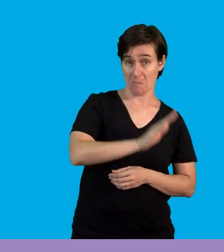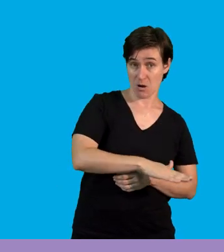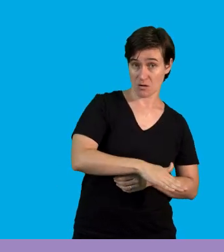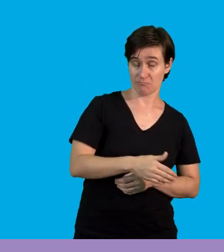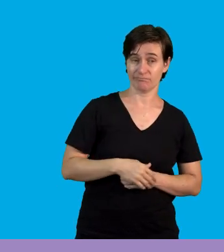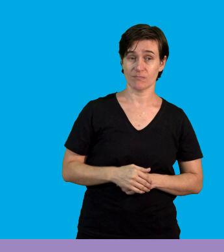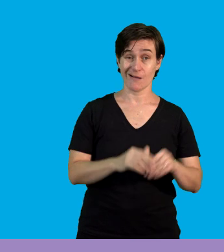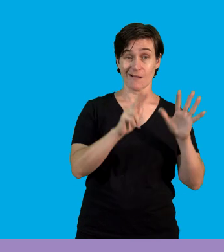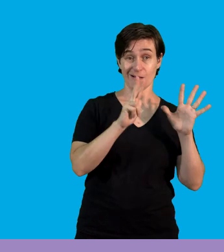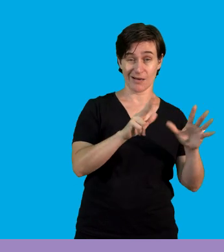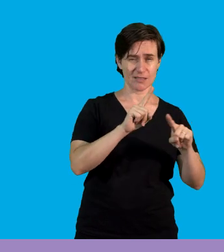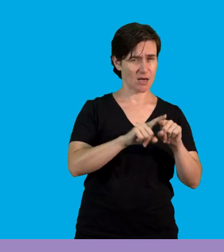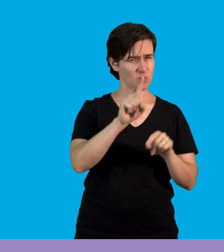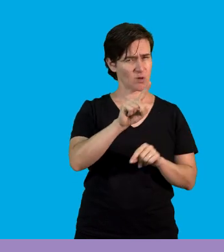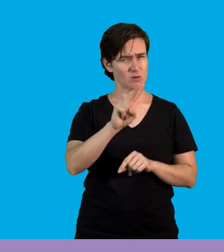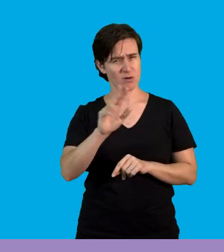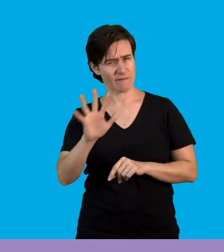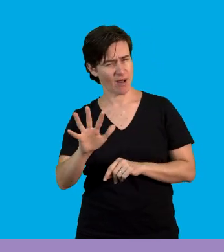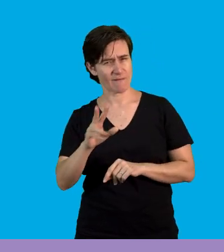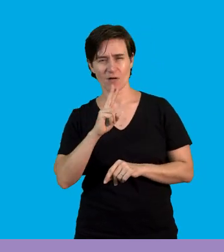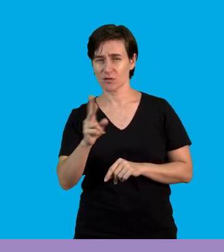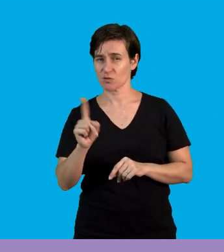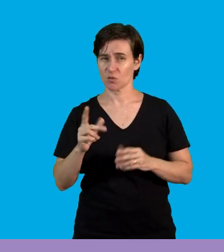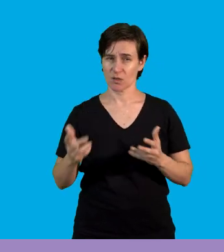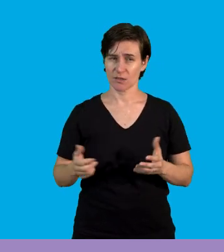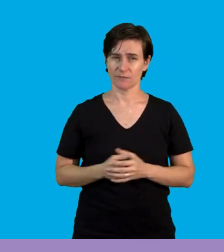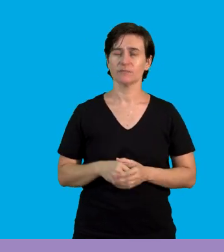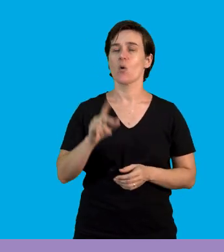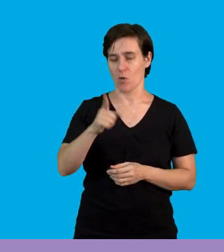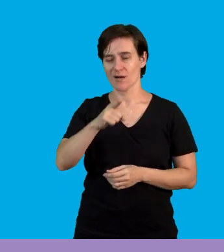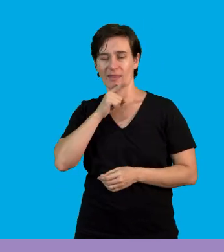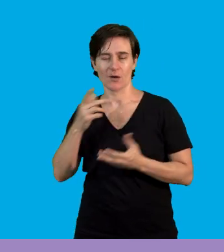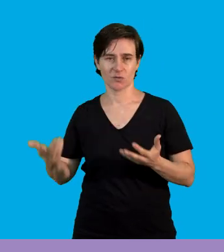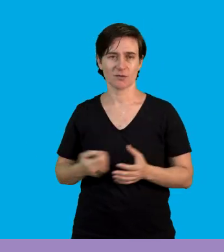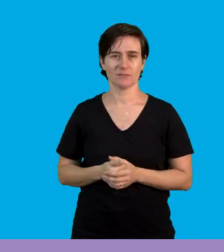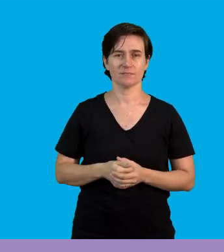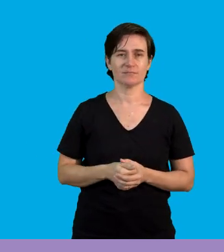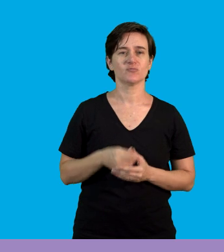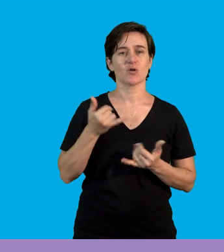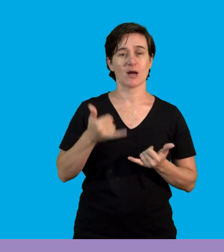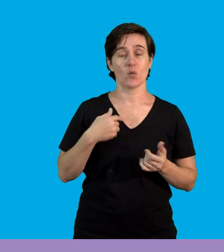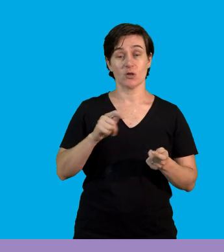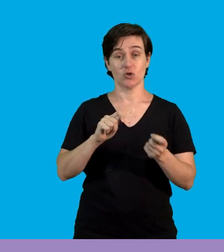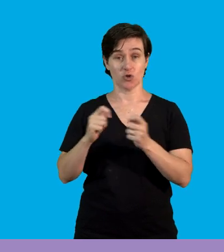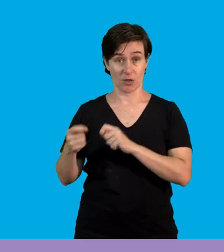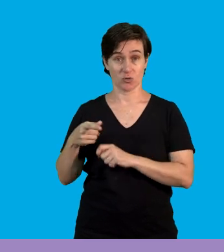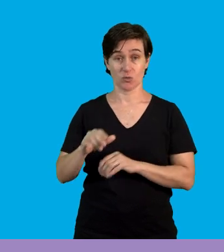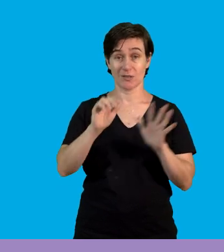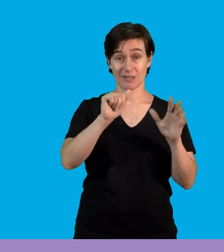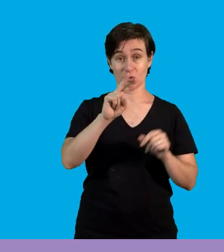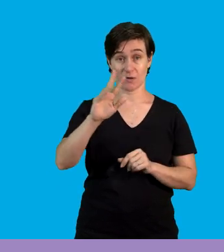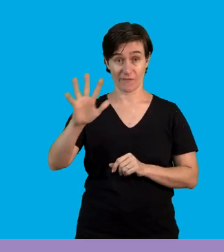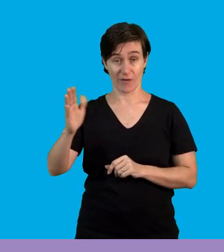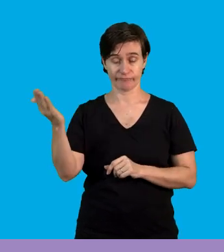625. And our denominator, 125 multiplied by 8, then is 1,000. So we've converted that